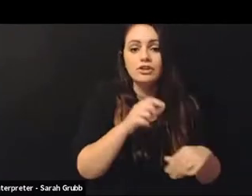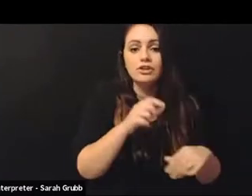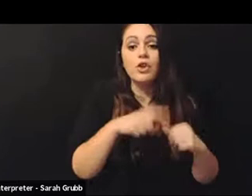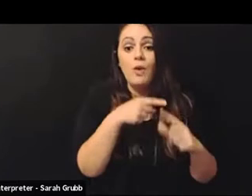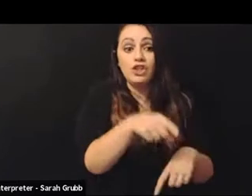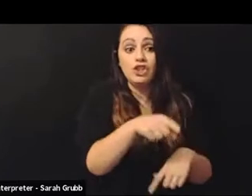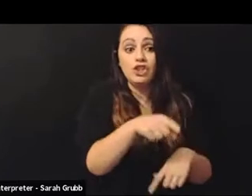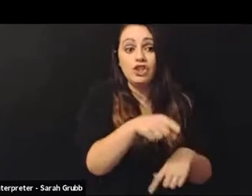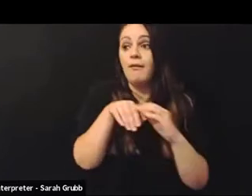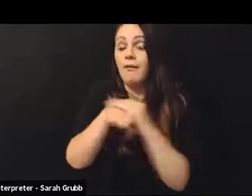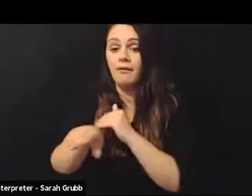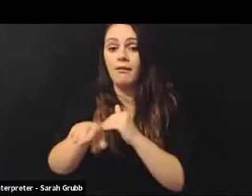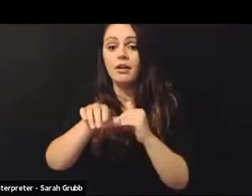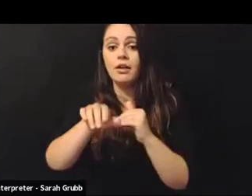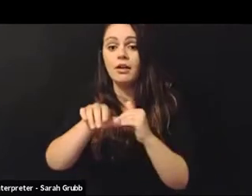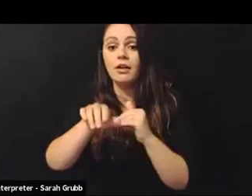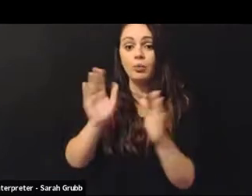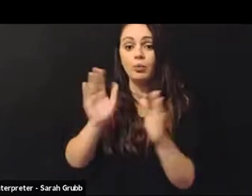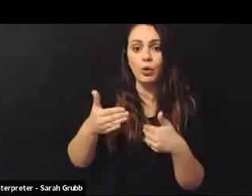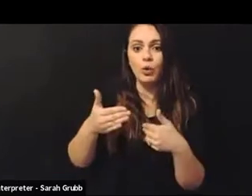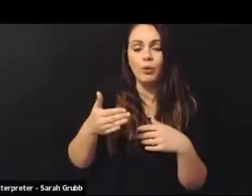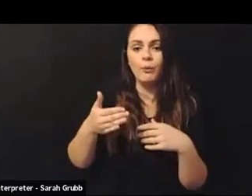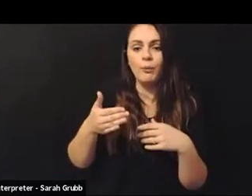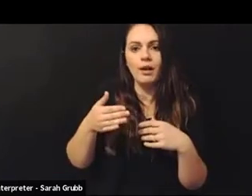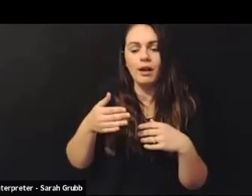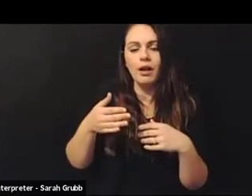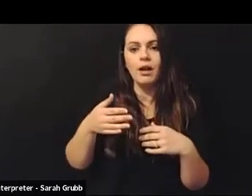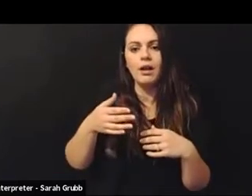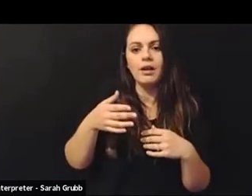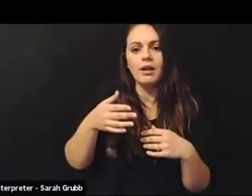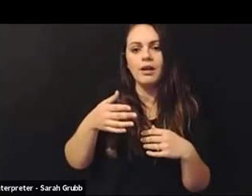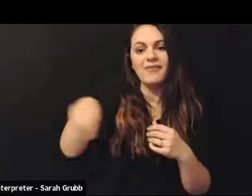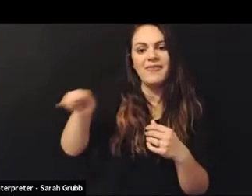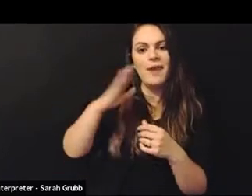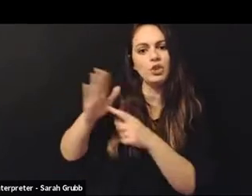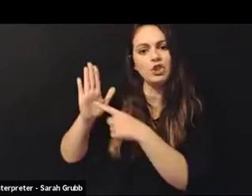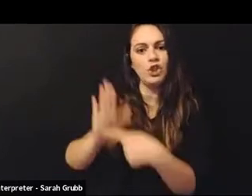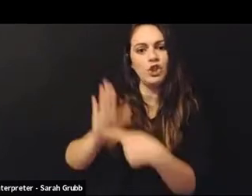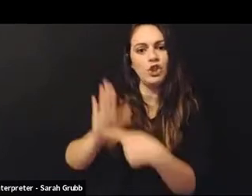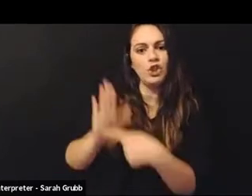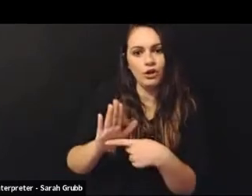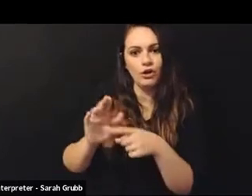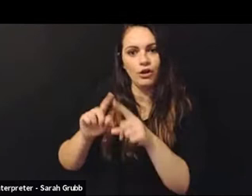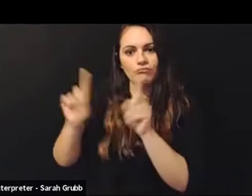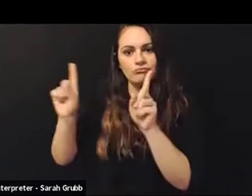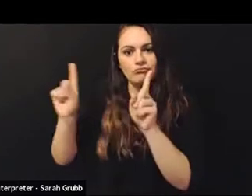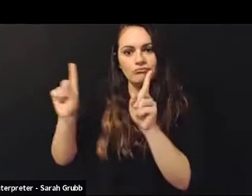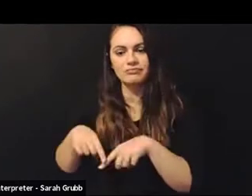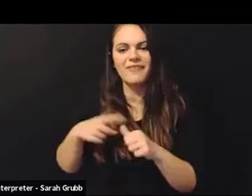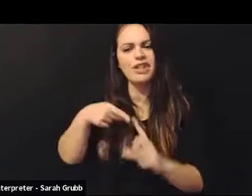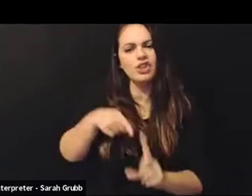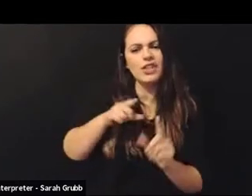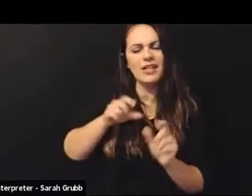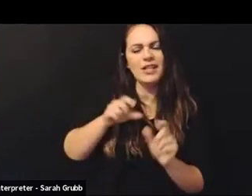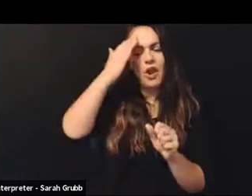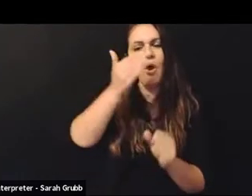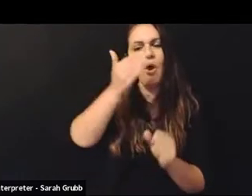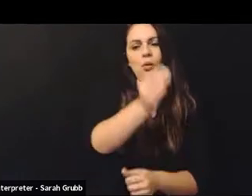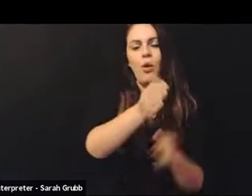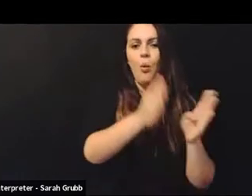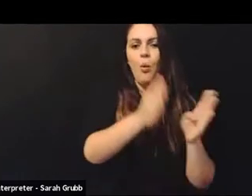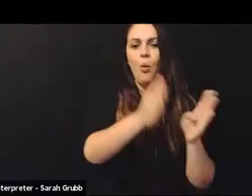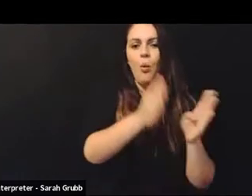the bubble wrap so that she'd know, okay, when I'm leaving here now, this is the thing I'm getting ready to go do. And then, of